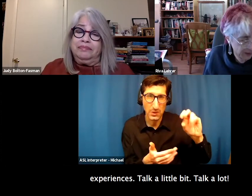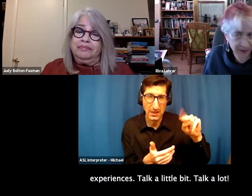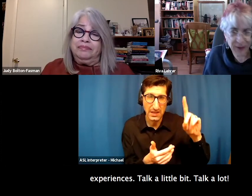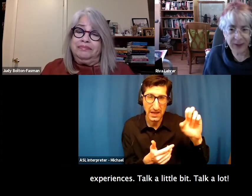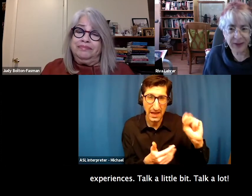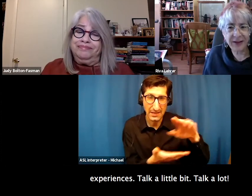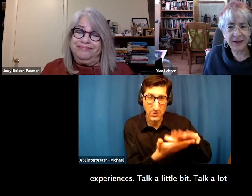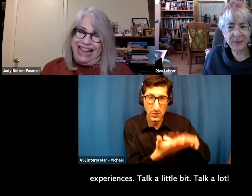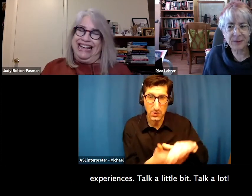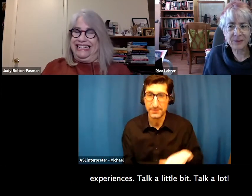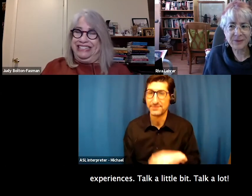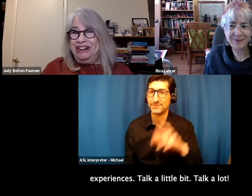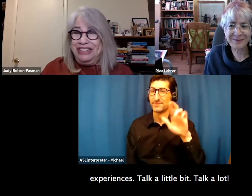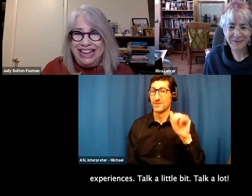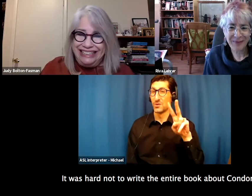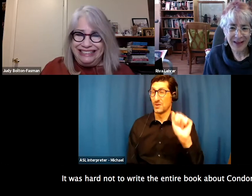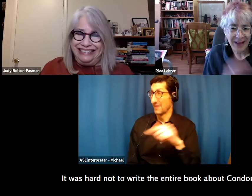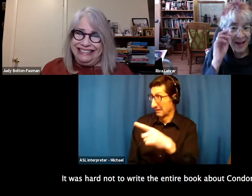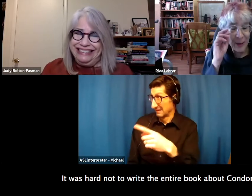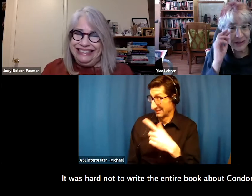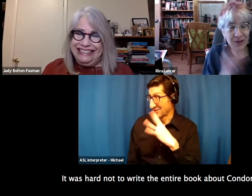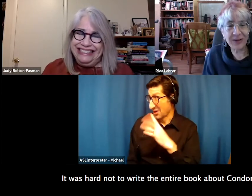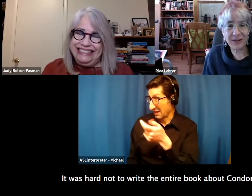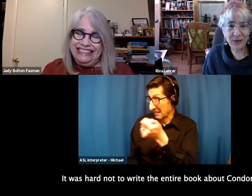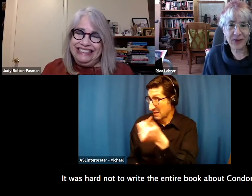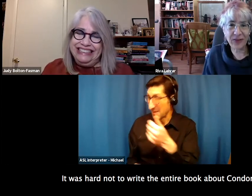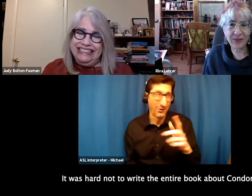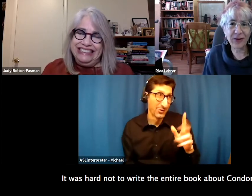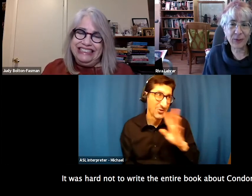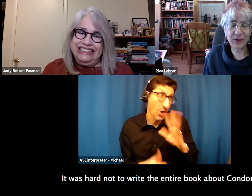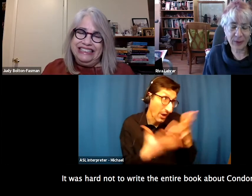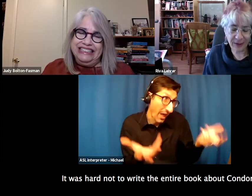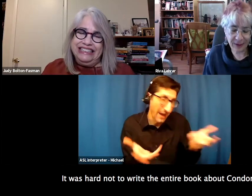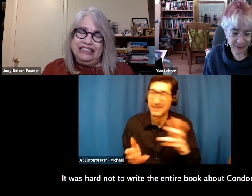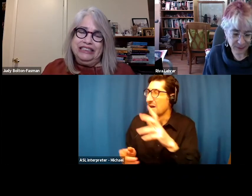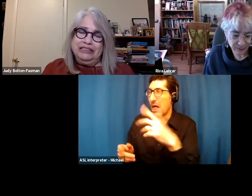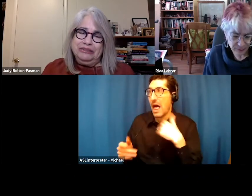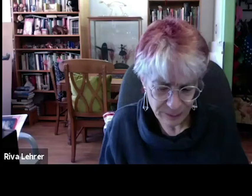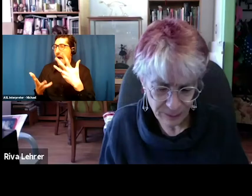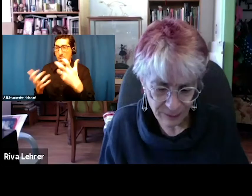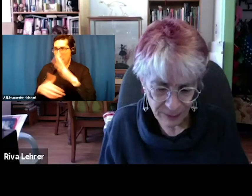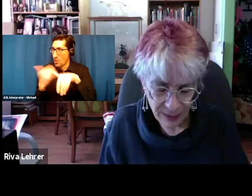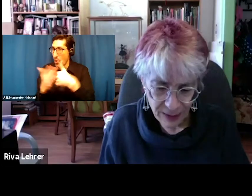Talk a little bit. Talk a lot. It was hard not to write the entire book about Condon.